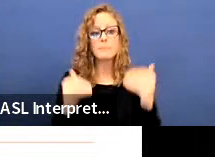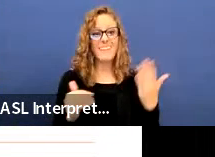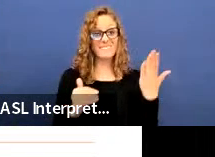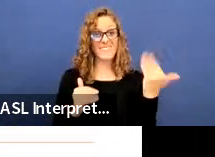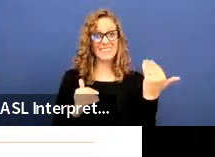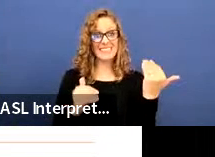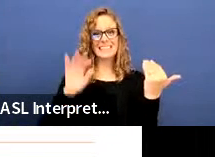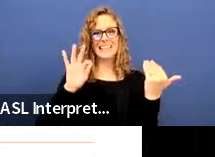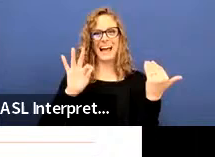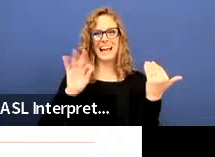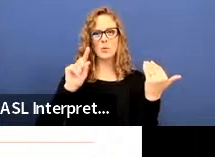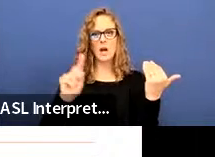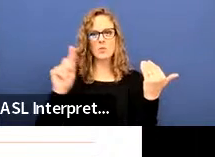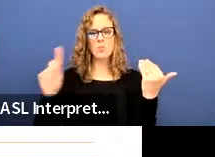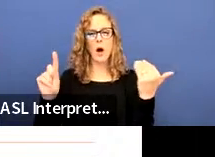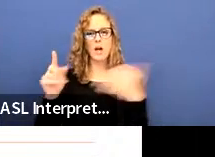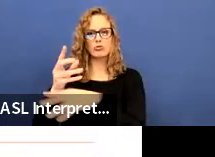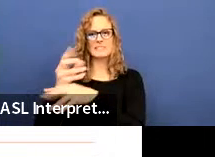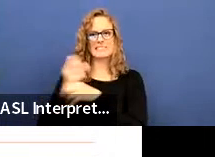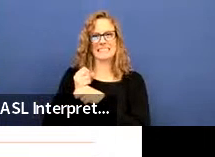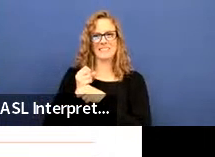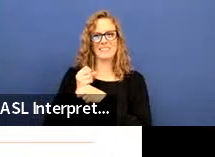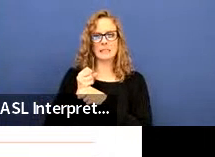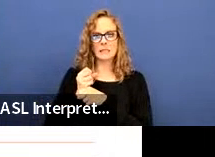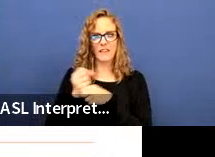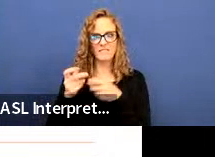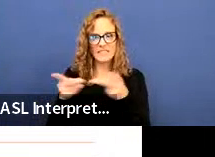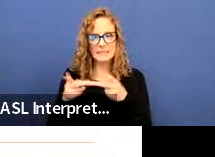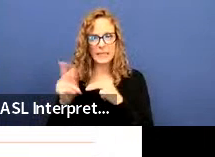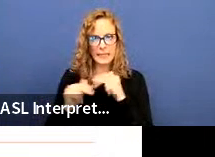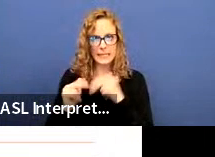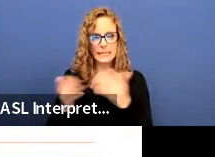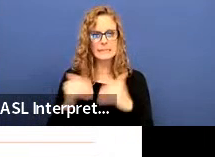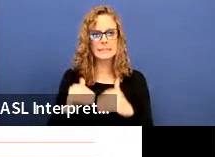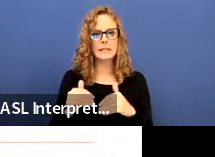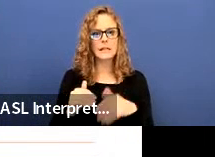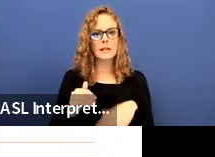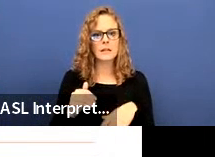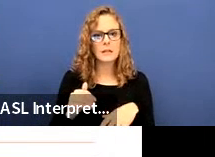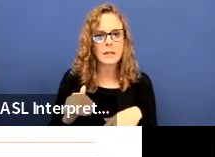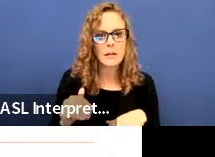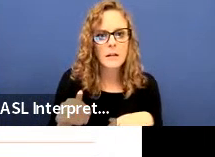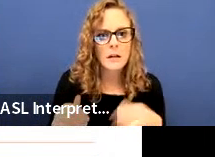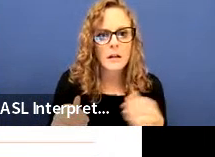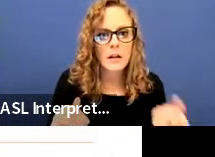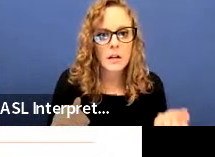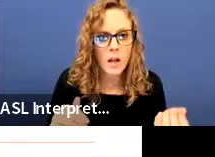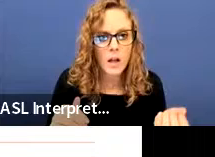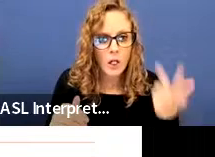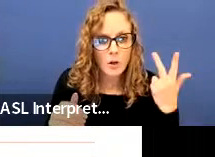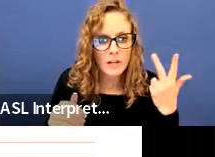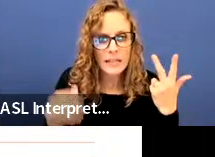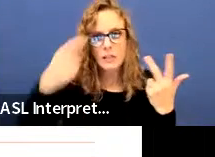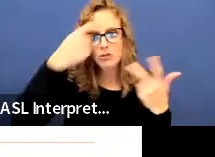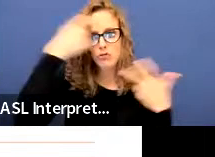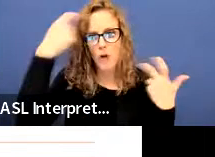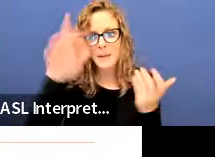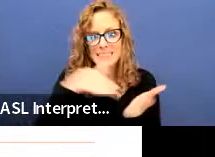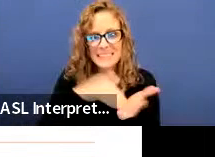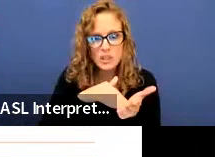receiving facilities. We have 3 trauma centers, 7 STEMI centers, and STEMI is just a certain kind of heart